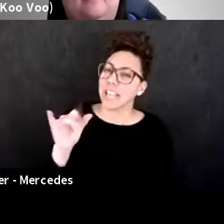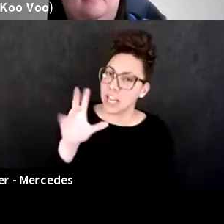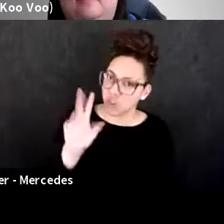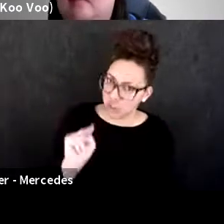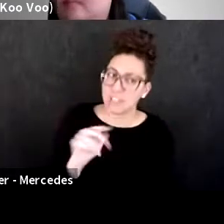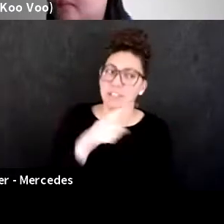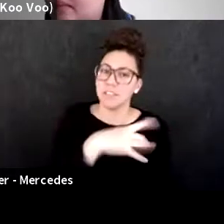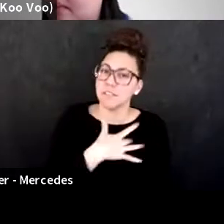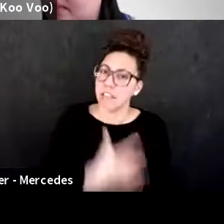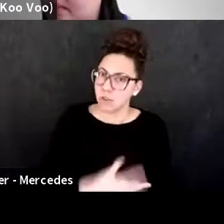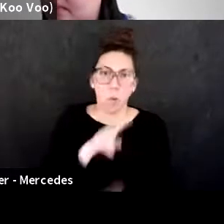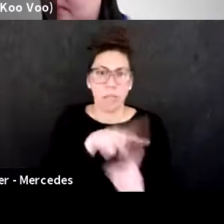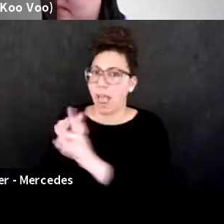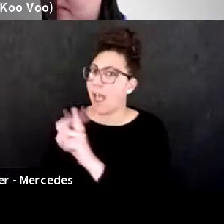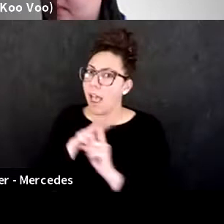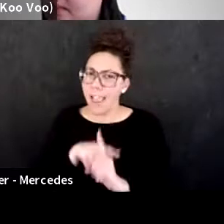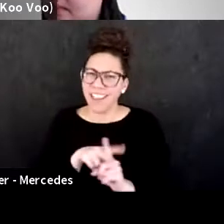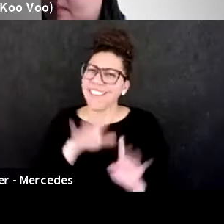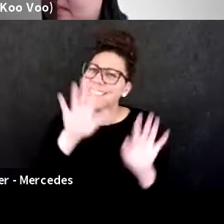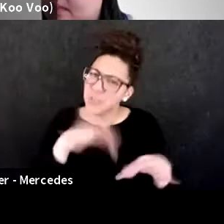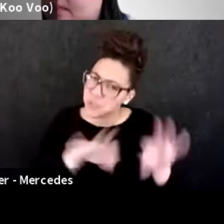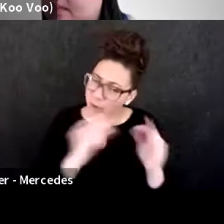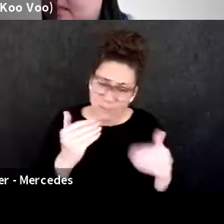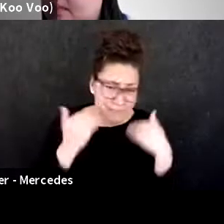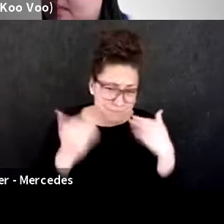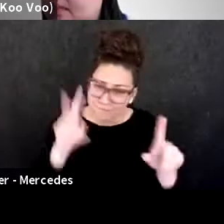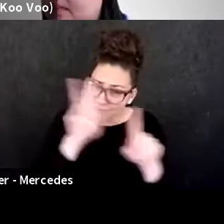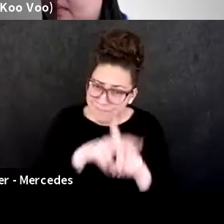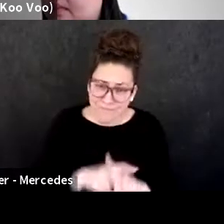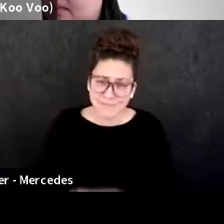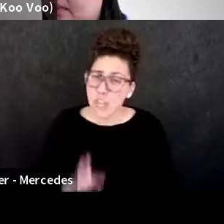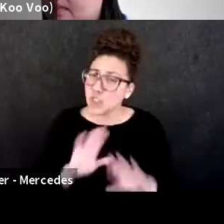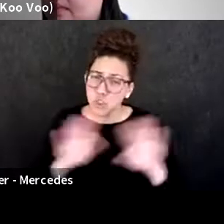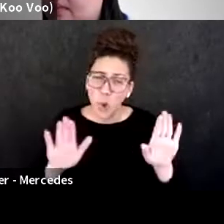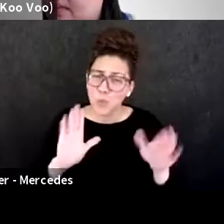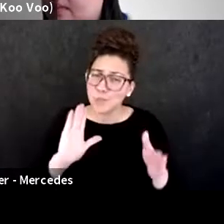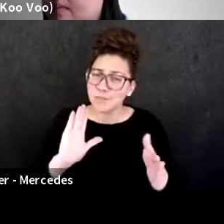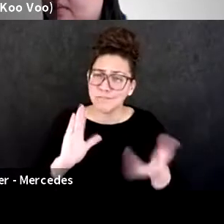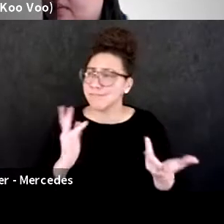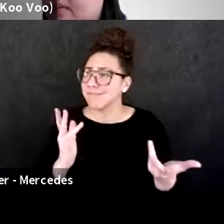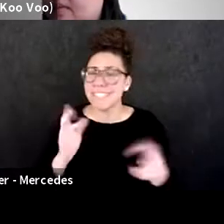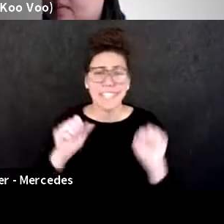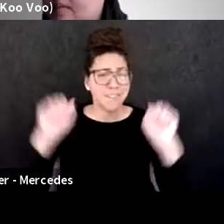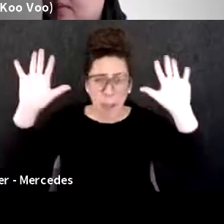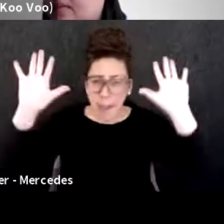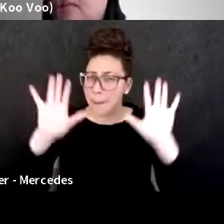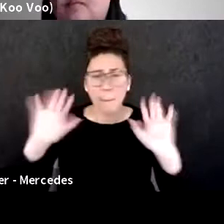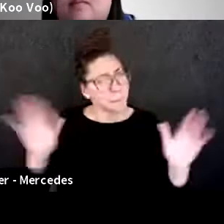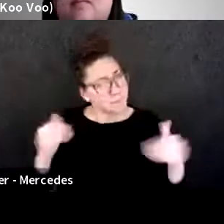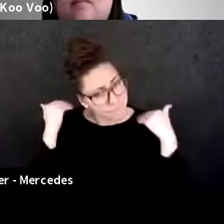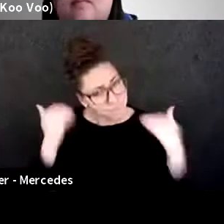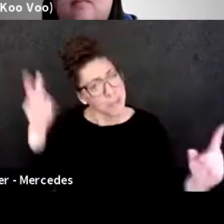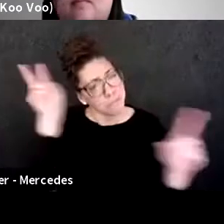yourself out. Don't knock yourself out of the competition before you even start. Apply. And that's what I would